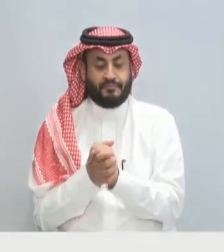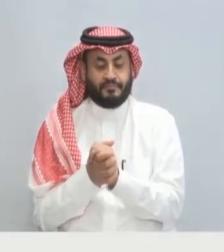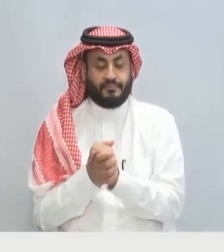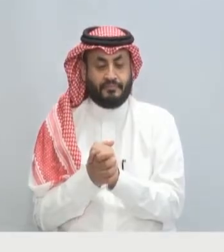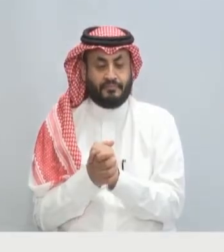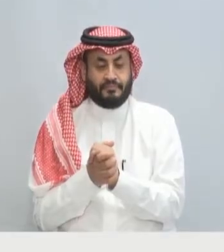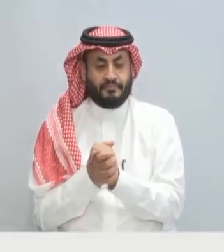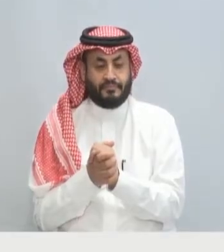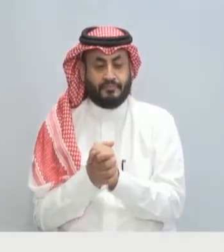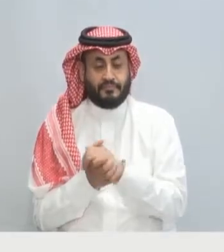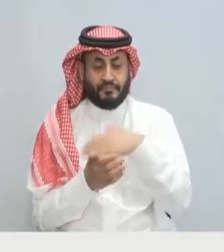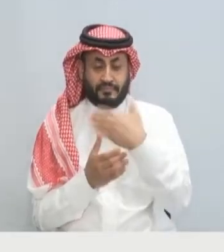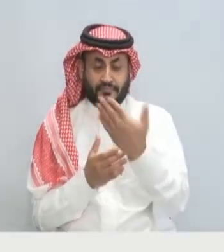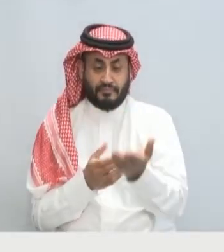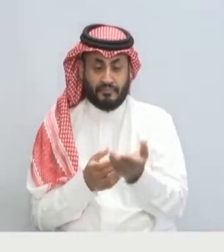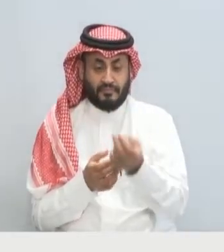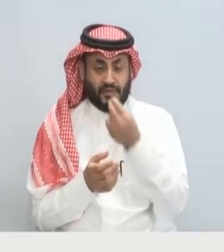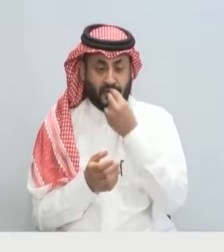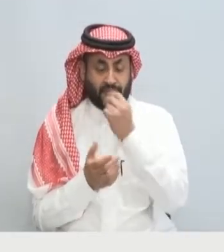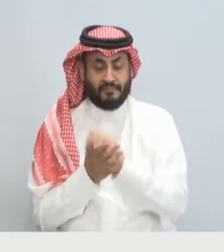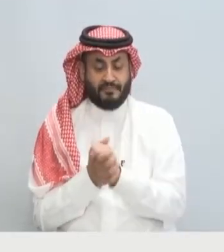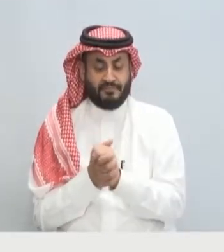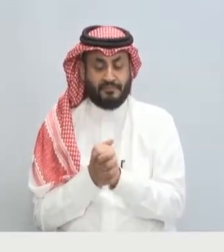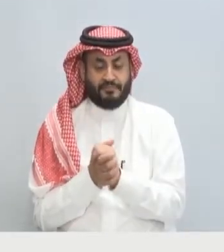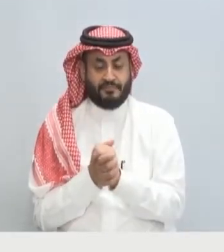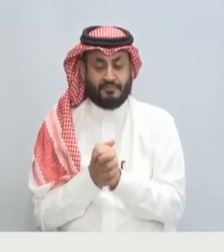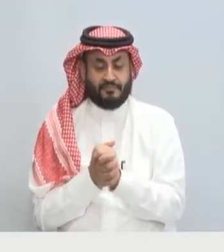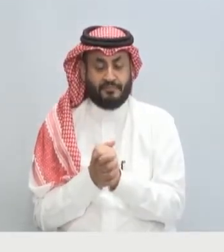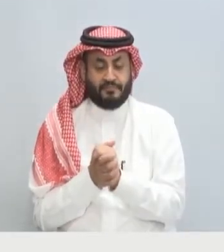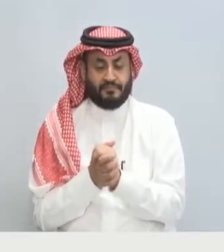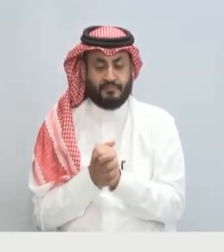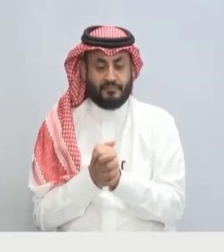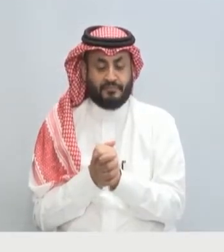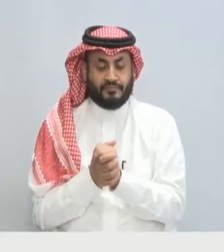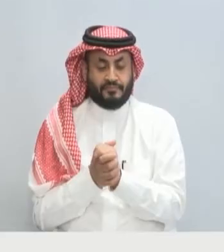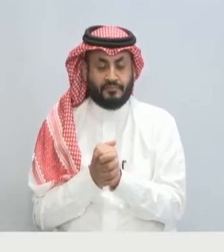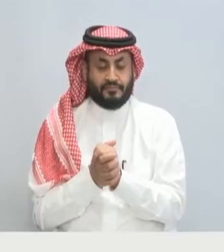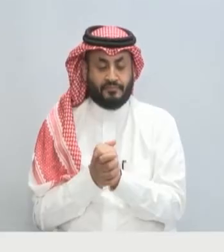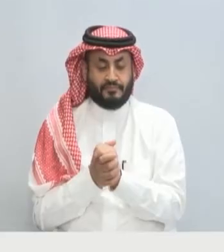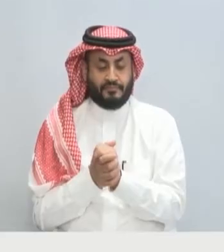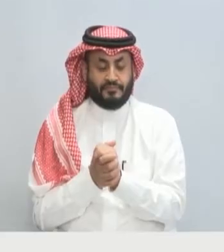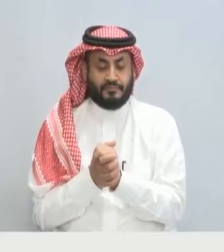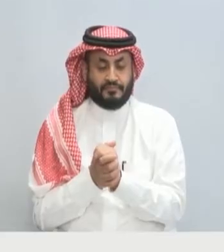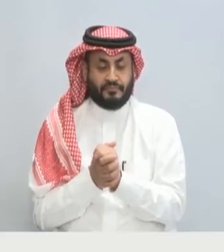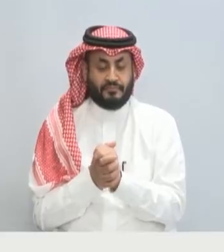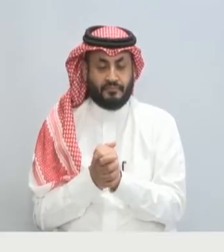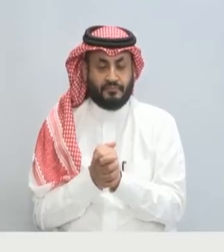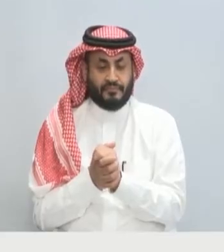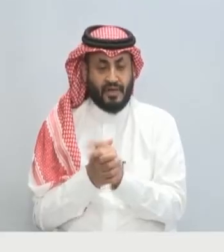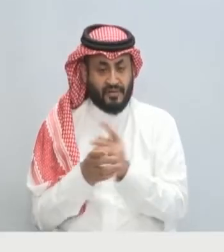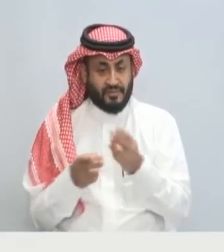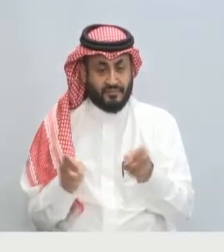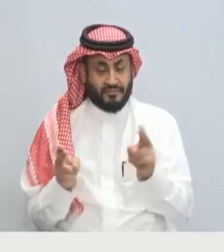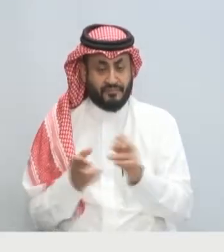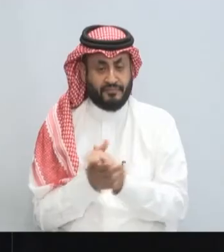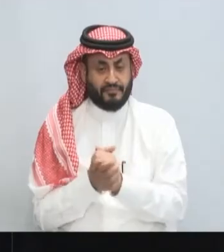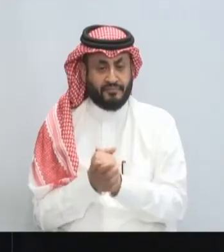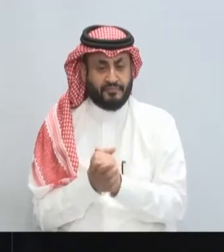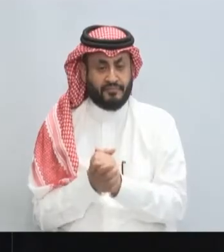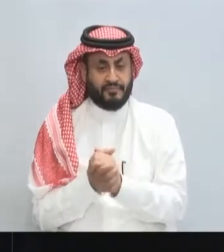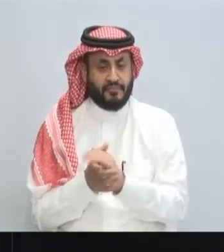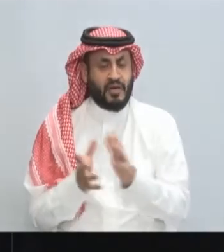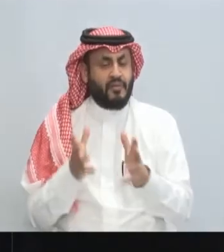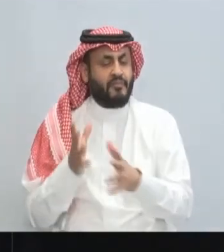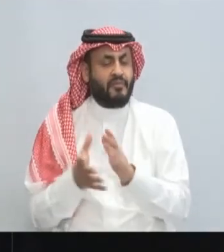tasty. Let's eat. So, this is our chant. It's about